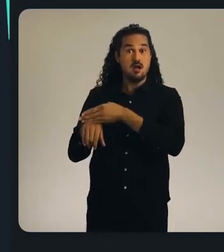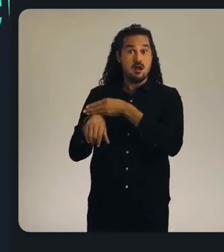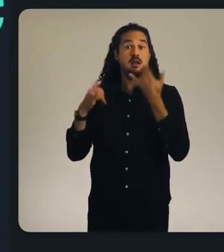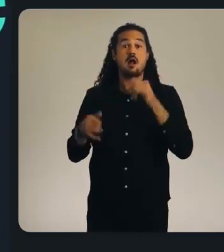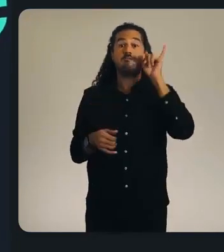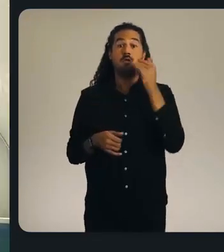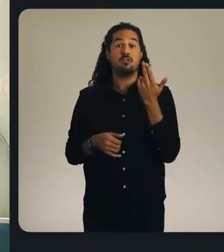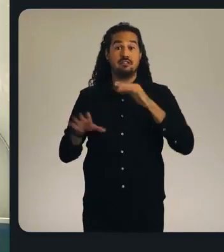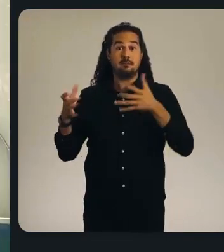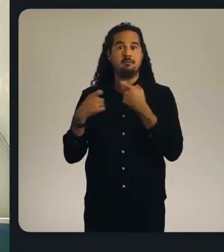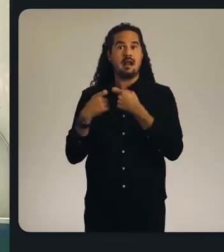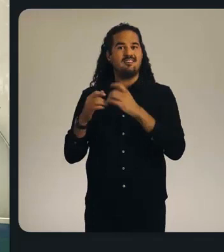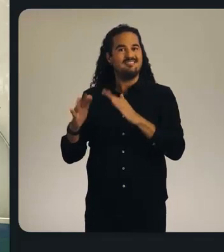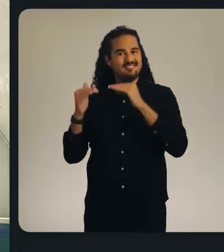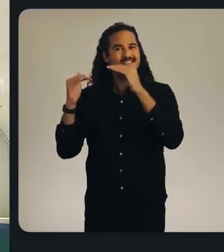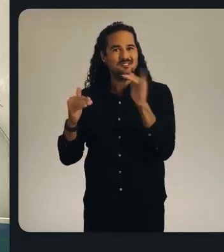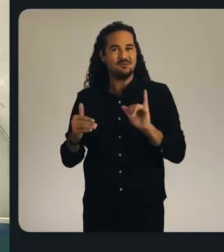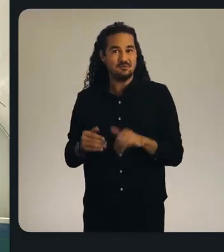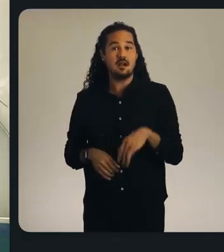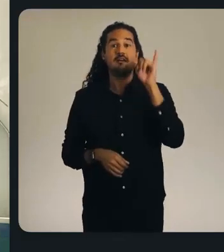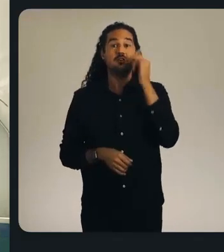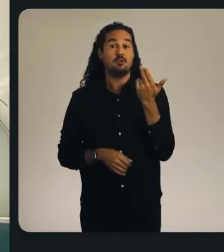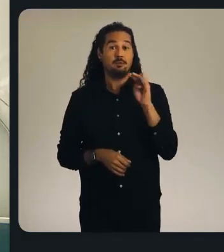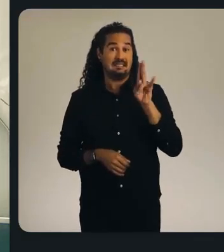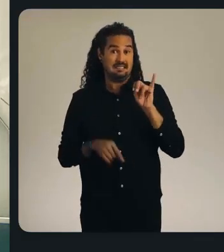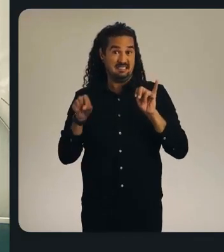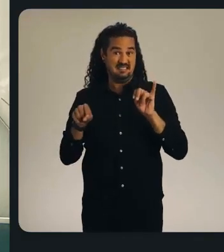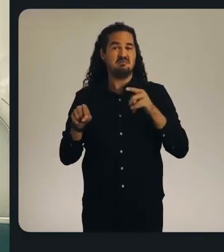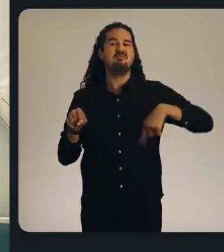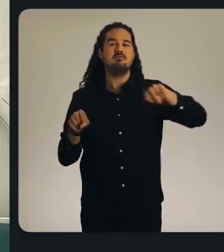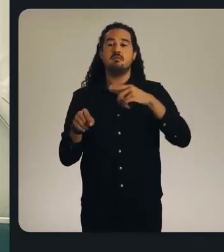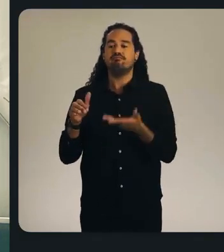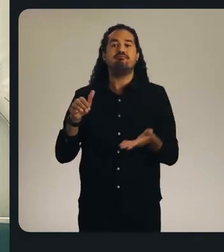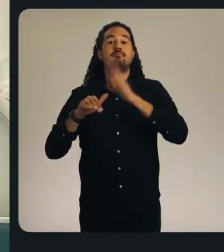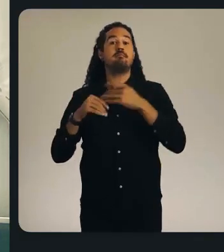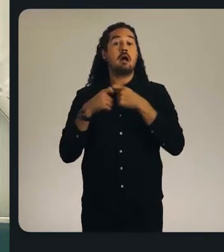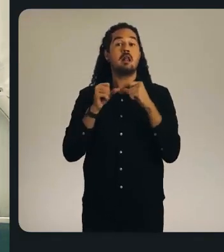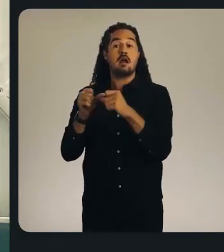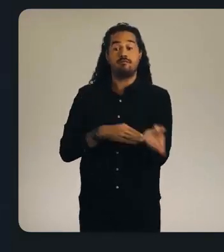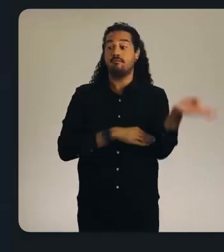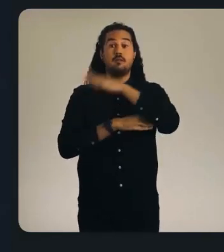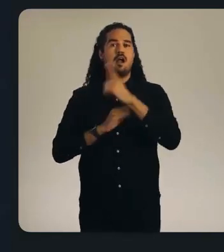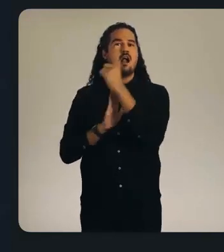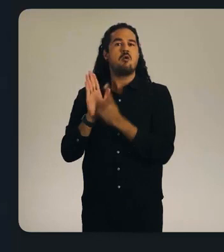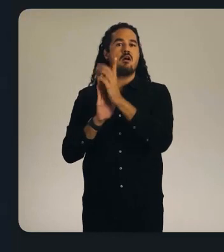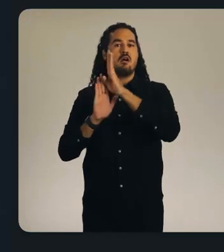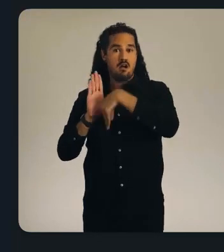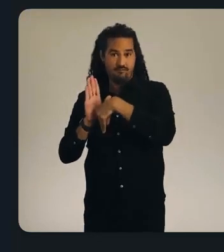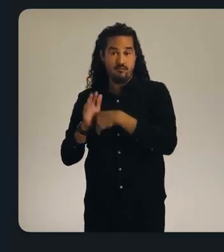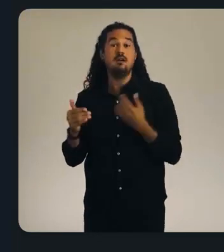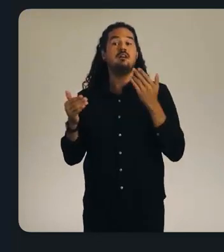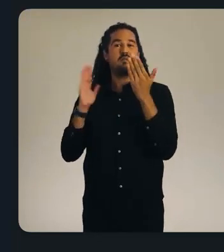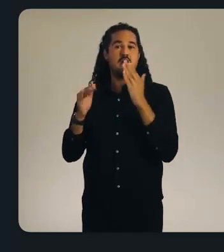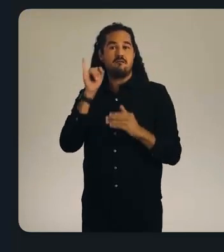has better battery life. On iPhone 13 mini, most users will experience an hour and a half longer in their day than with iPhone 12 mini. And on iPhone